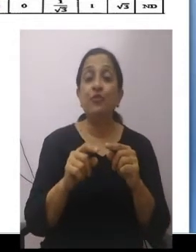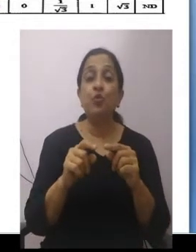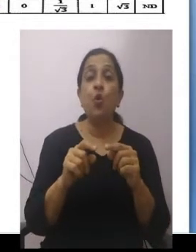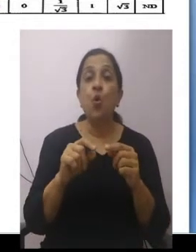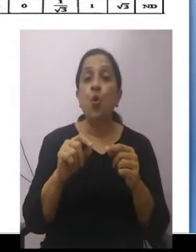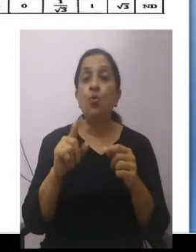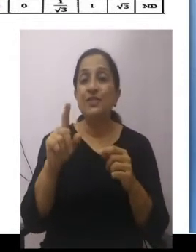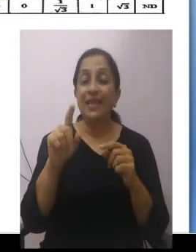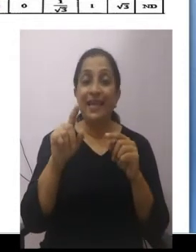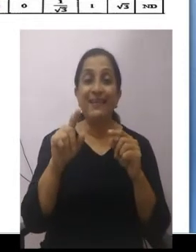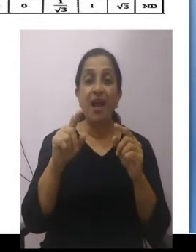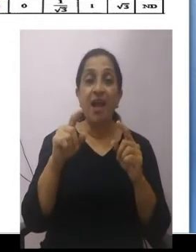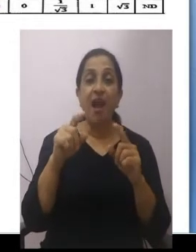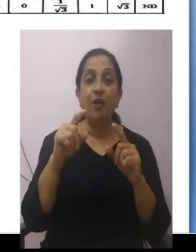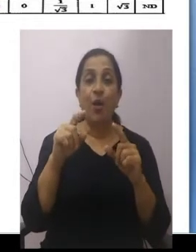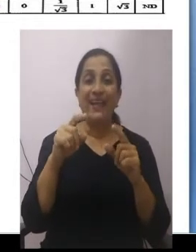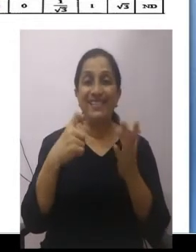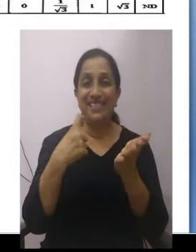okay,